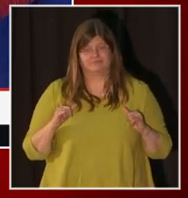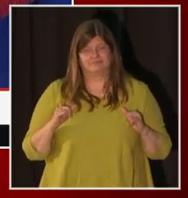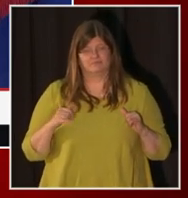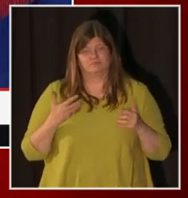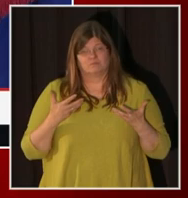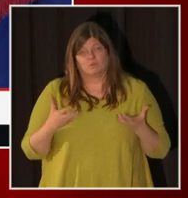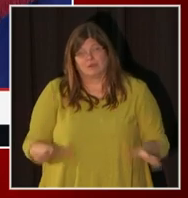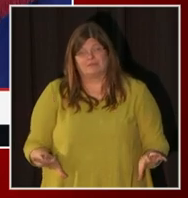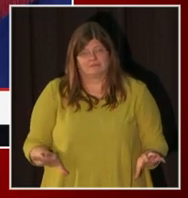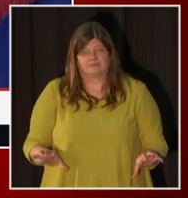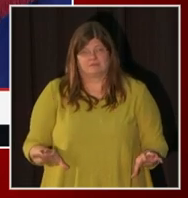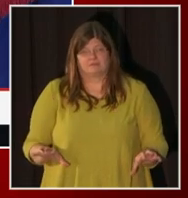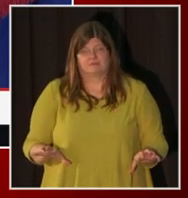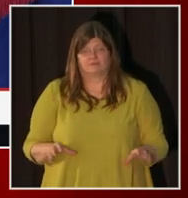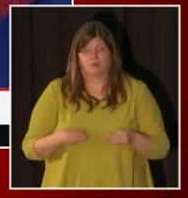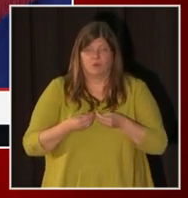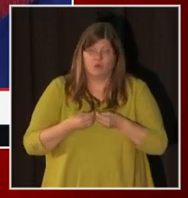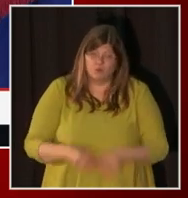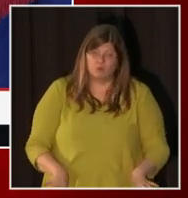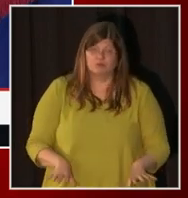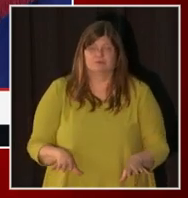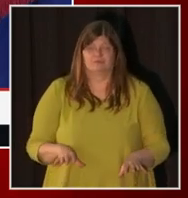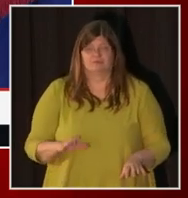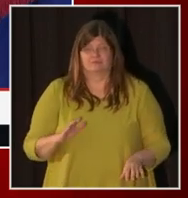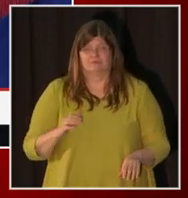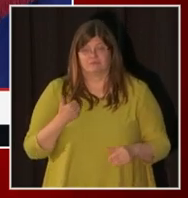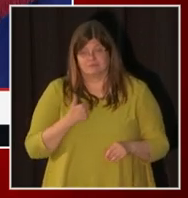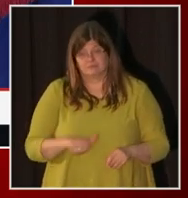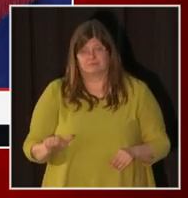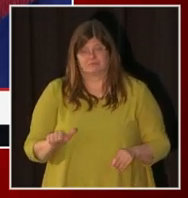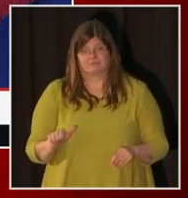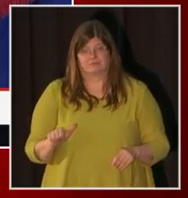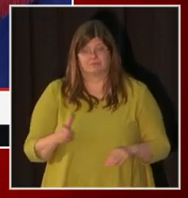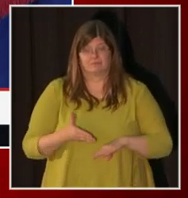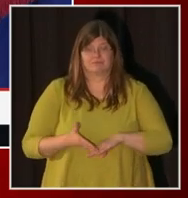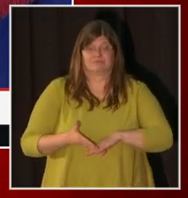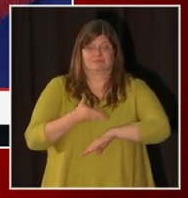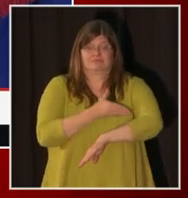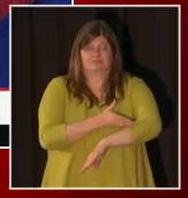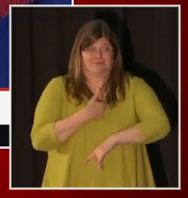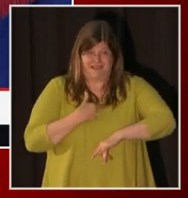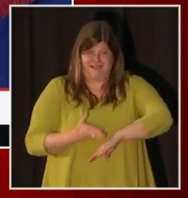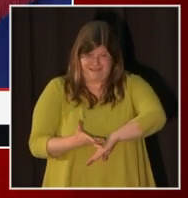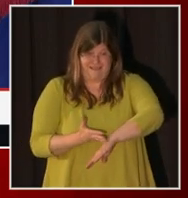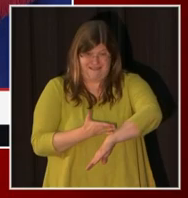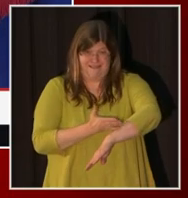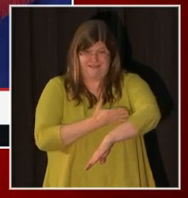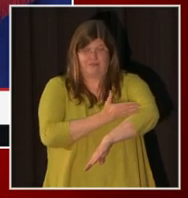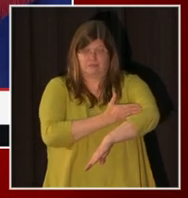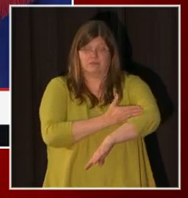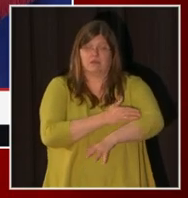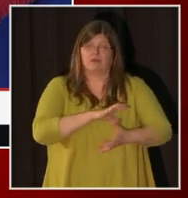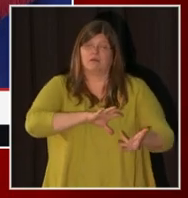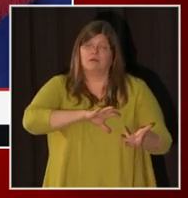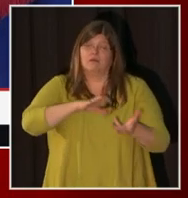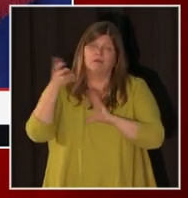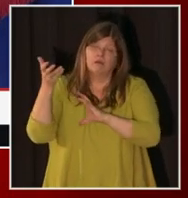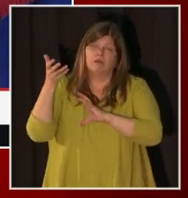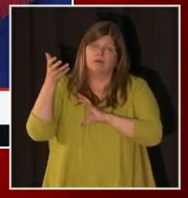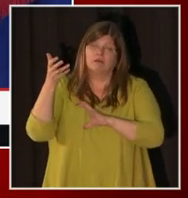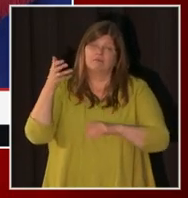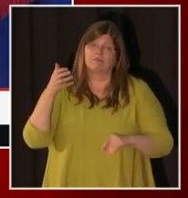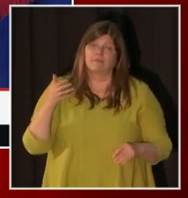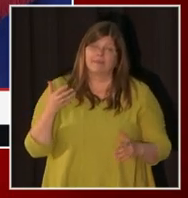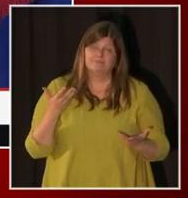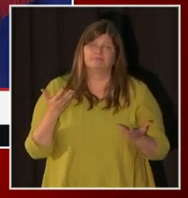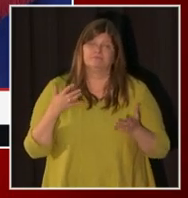gains that we have made, and we want to do it in a way that is sustainable. We have all heard, while it's